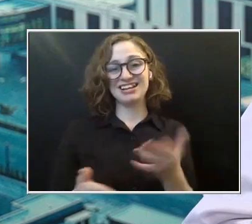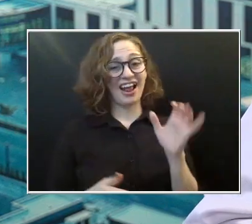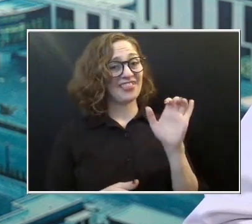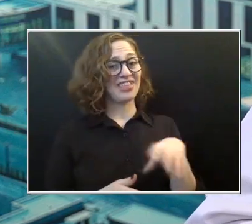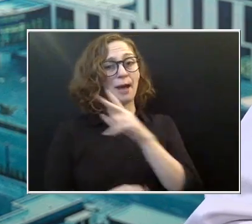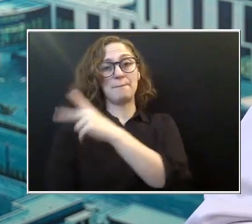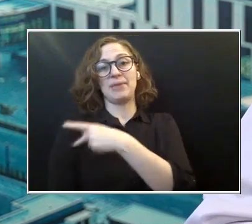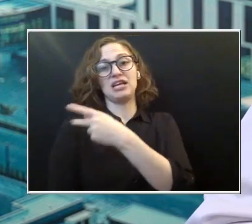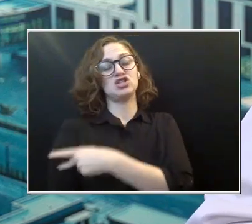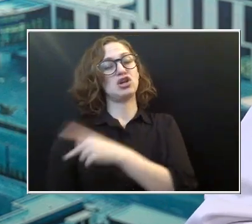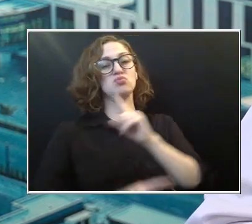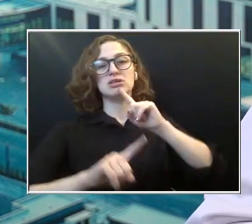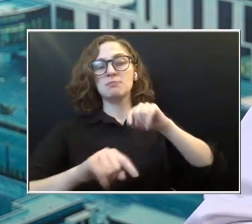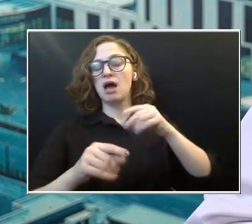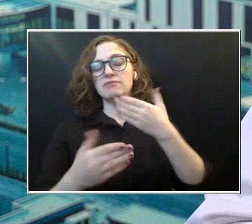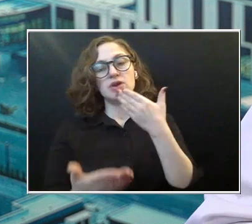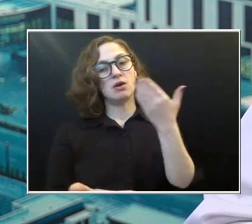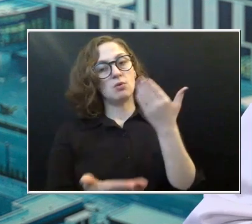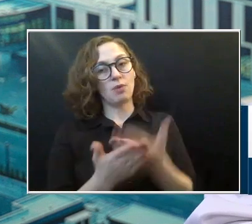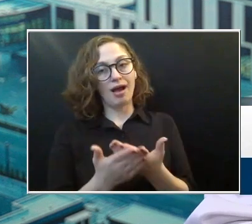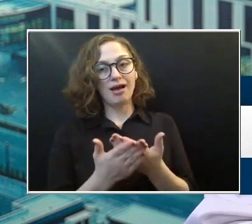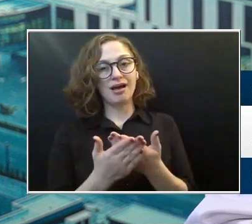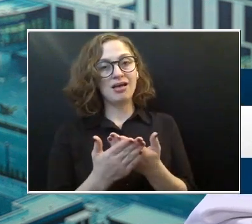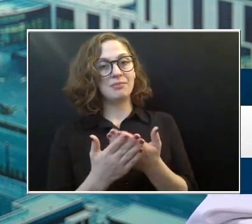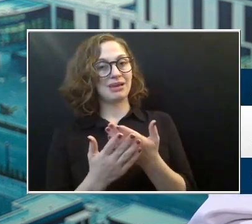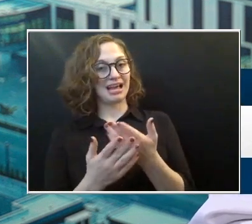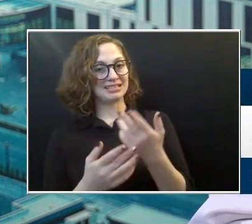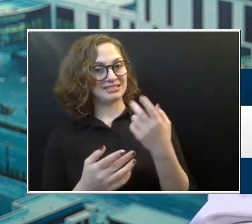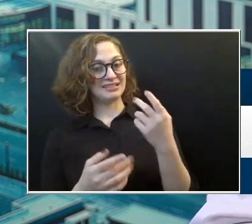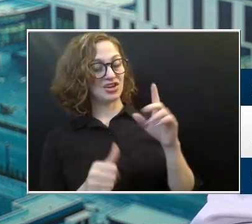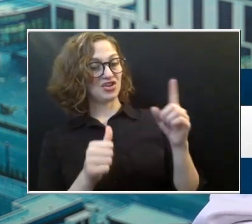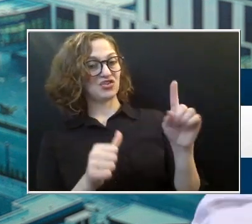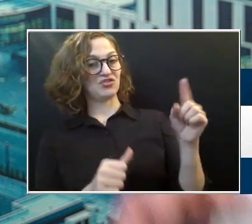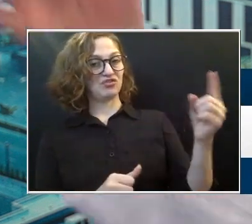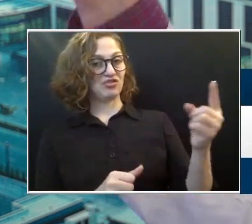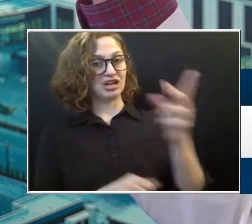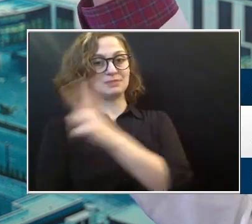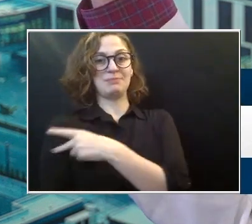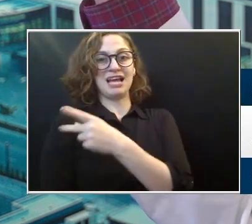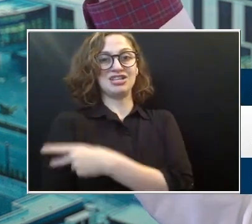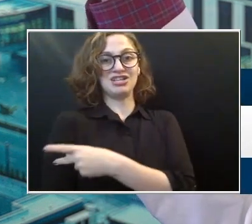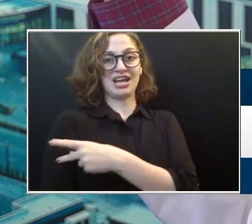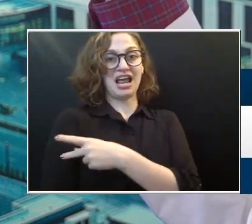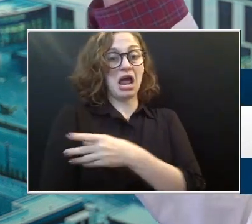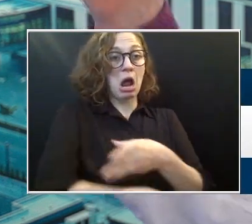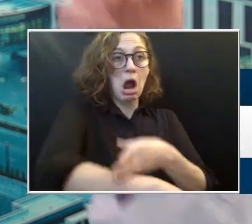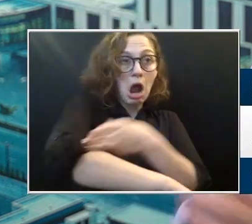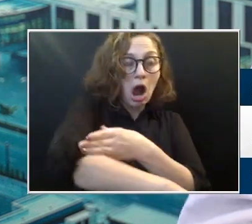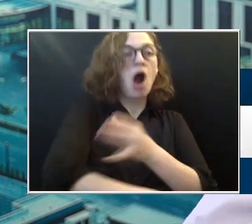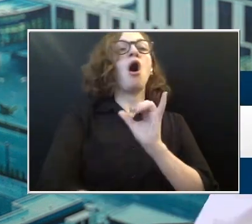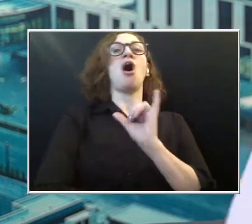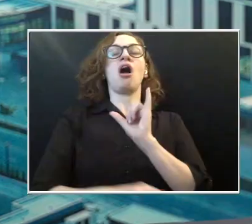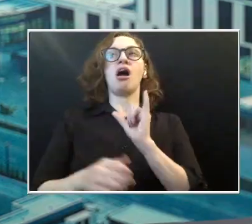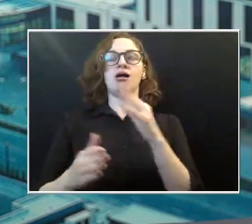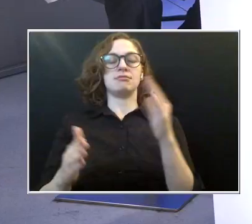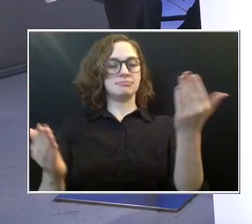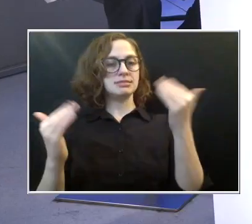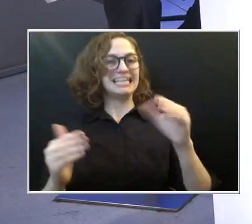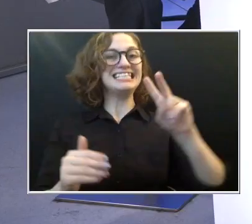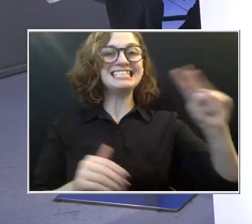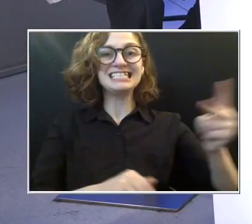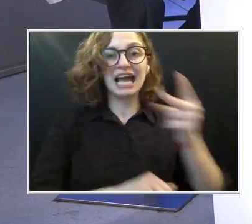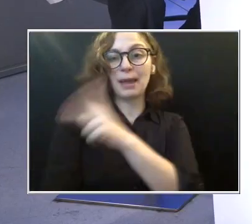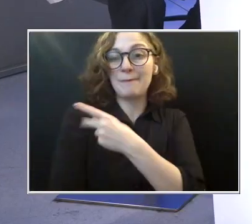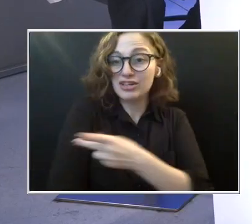because that made us want to do it. The second patient who also got better, and then a third patient who didn't. But we thought, okay, 2 out of 3 is not bad. So now we have we